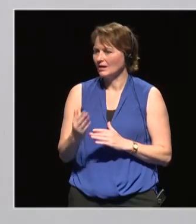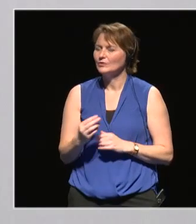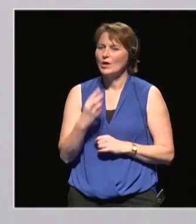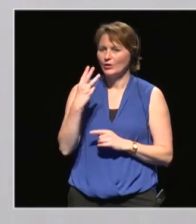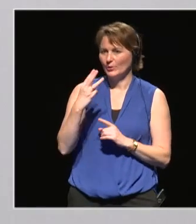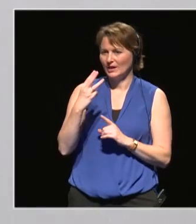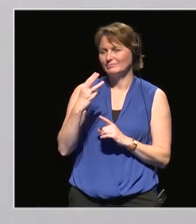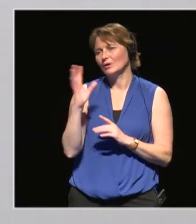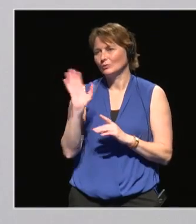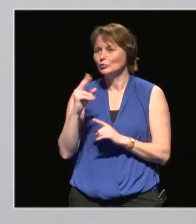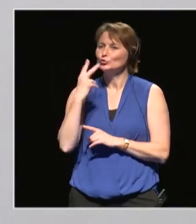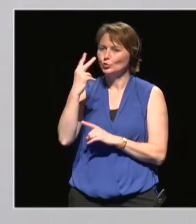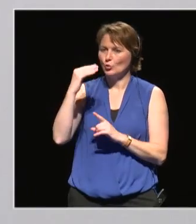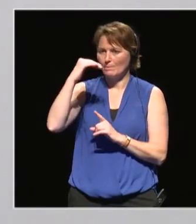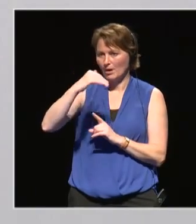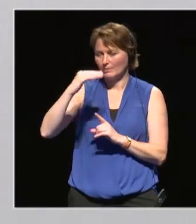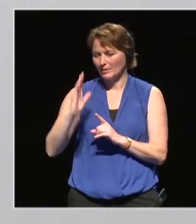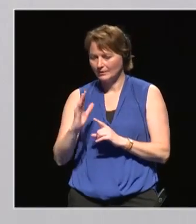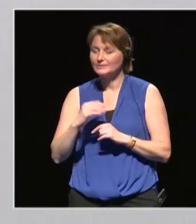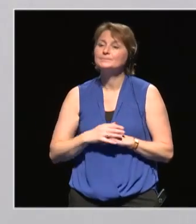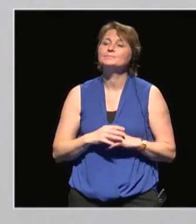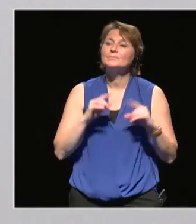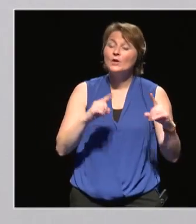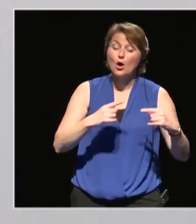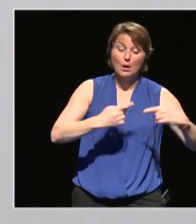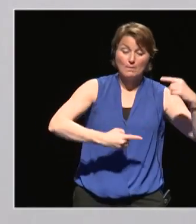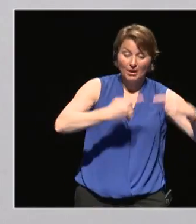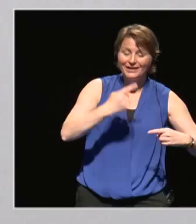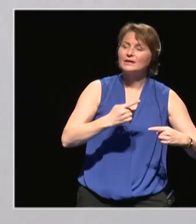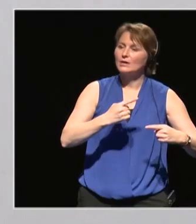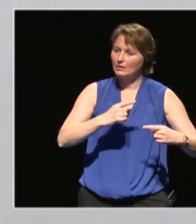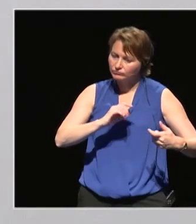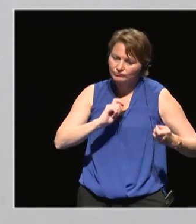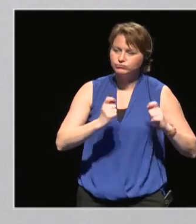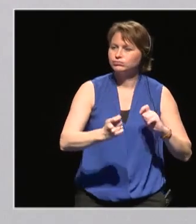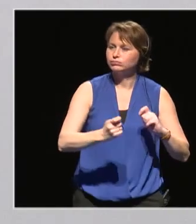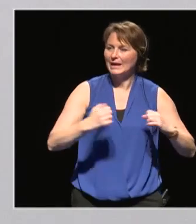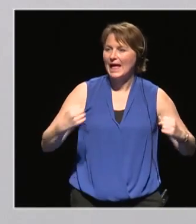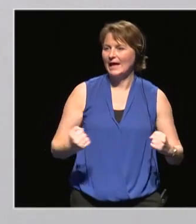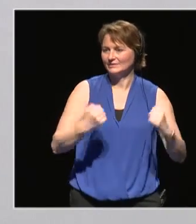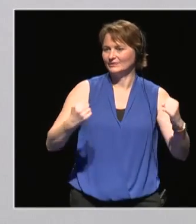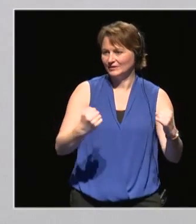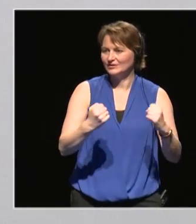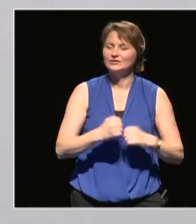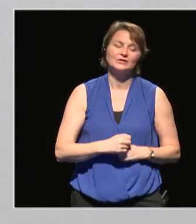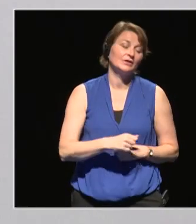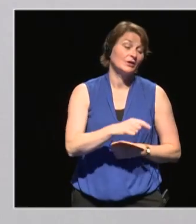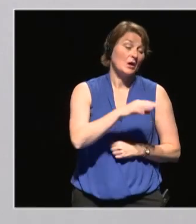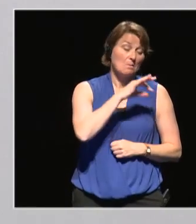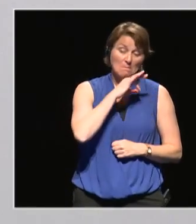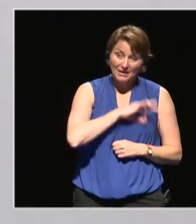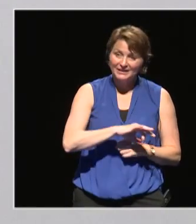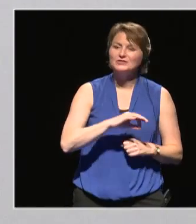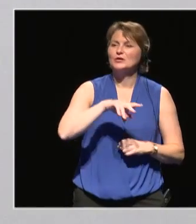Actually, two blocks. A political come activist block, which is the Prime Minister, the Minister, and Carmen as an